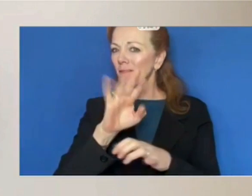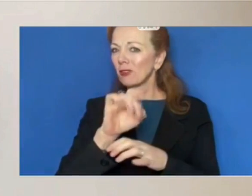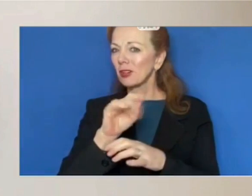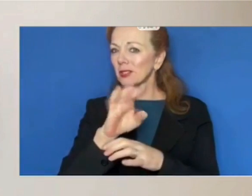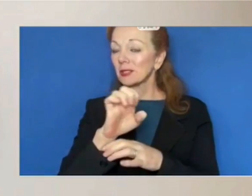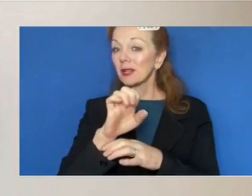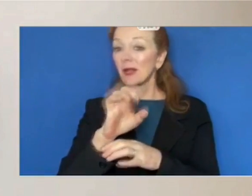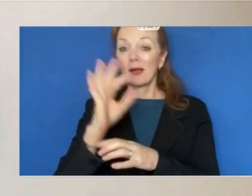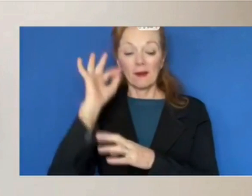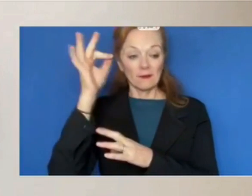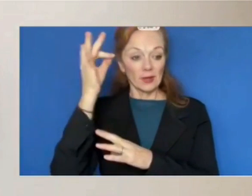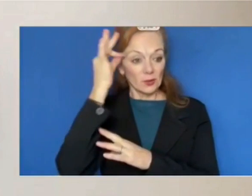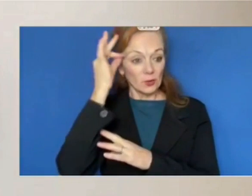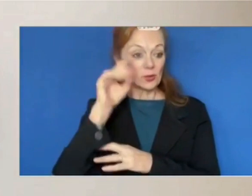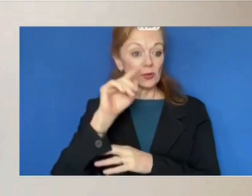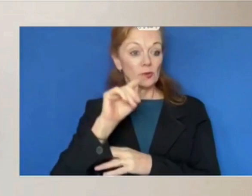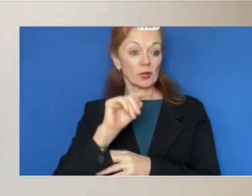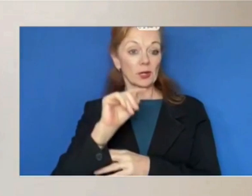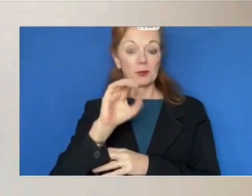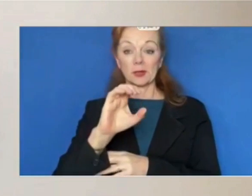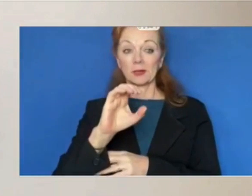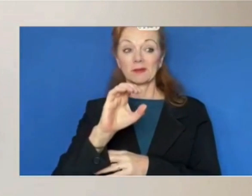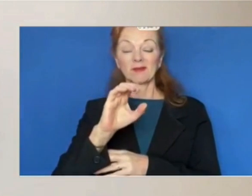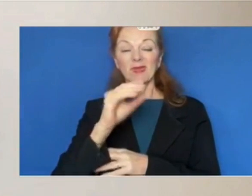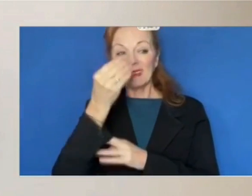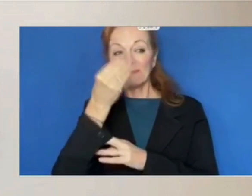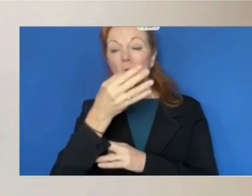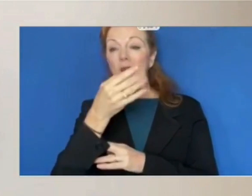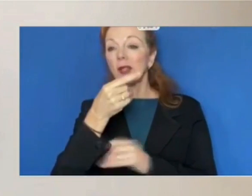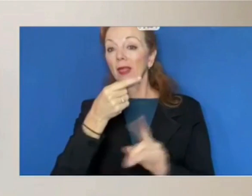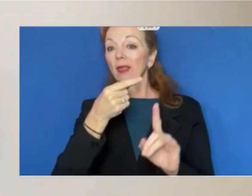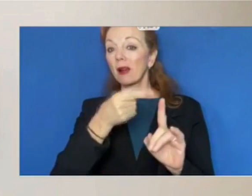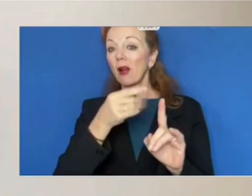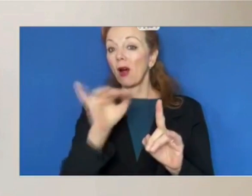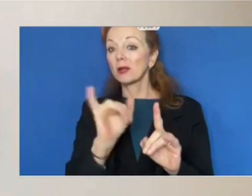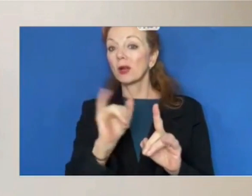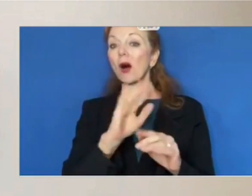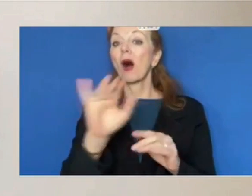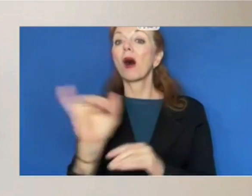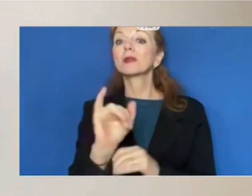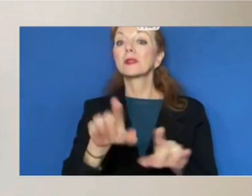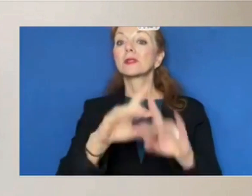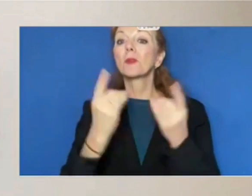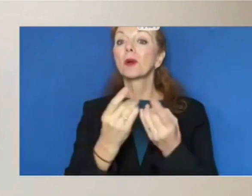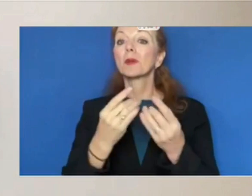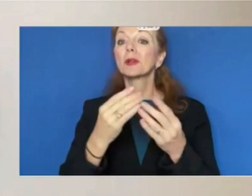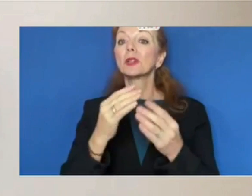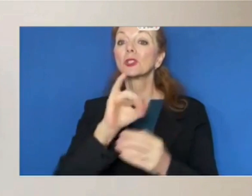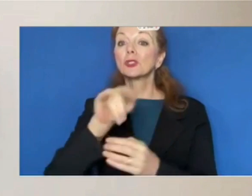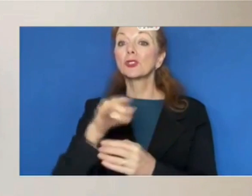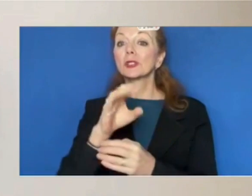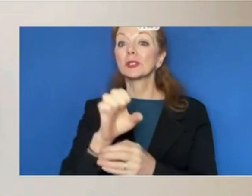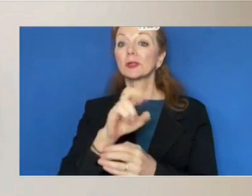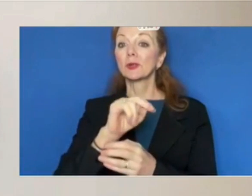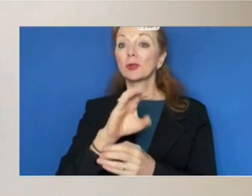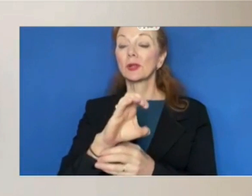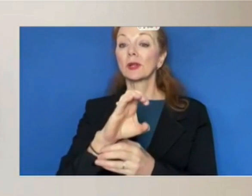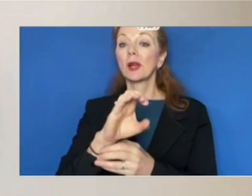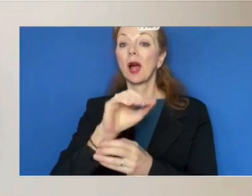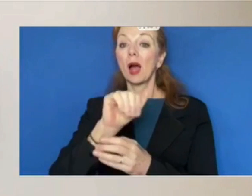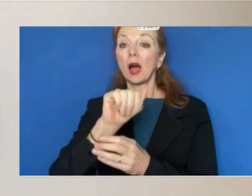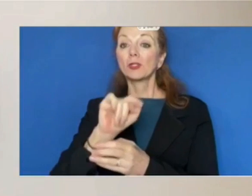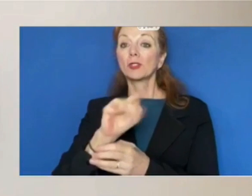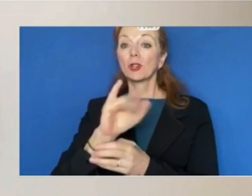FTC. They have information there, and also the Department of Justice of North Carolina, the Attorney General's office. They